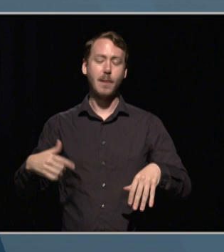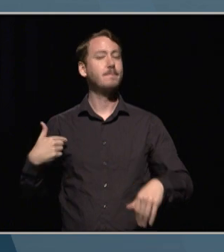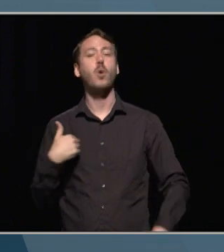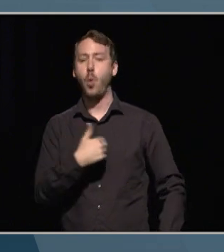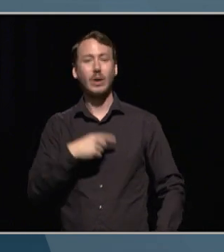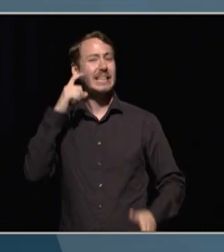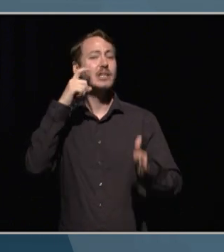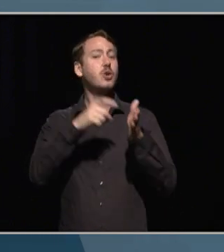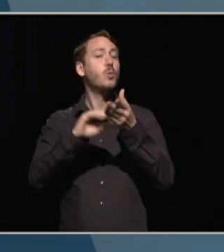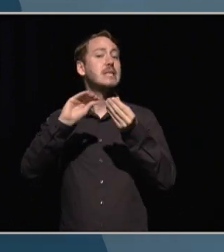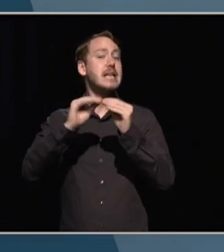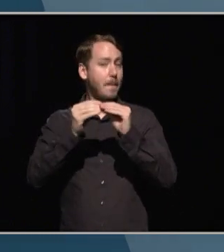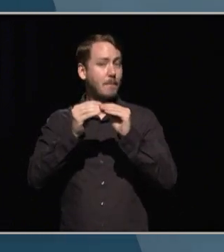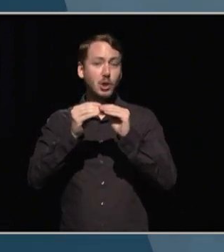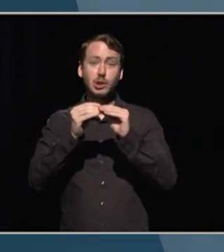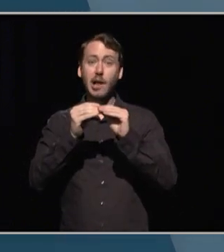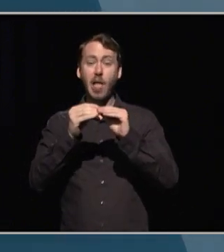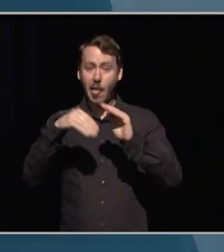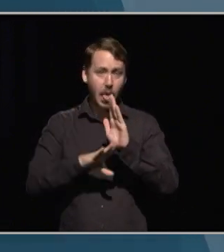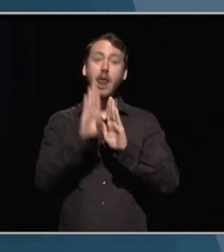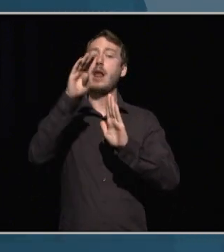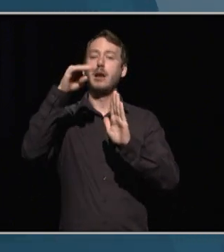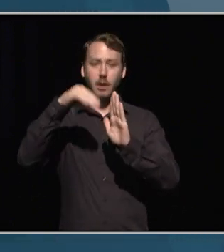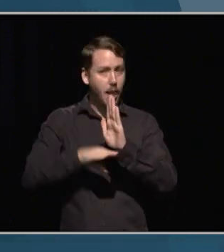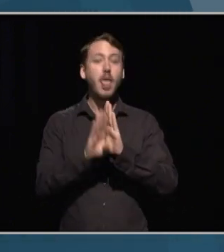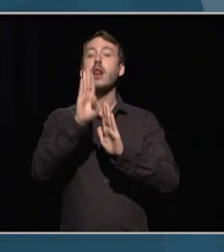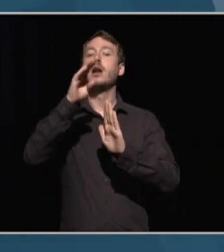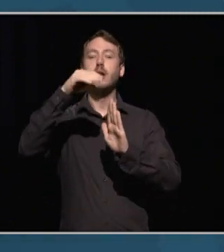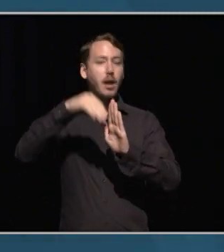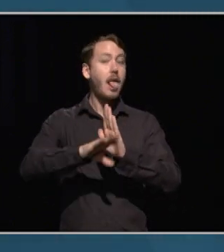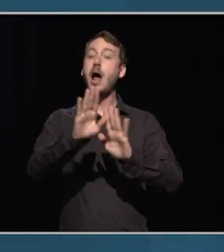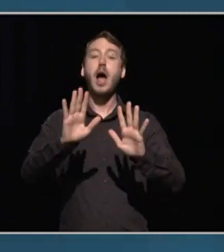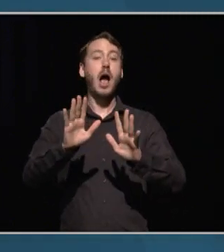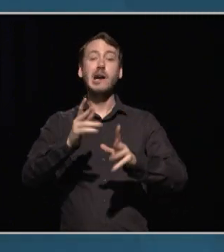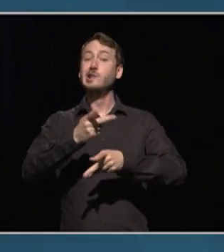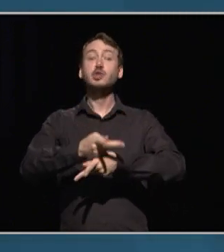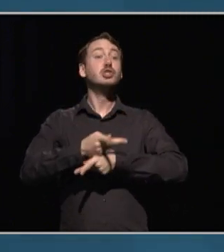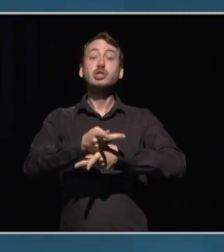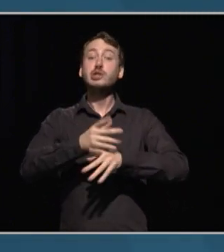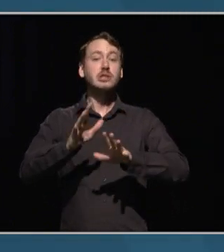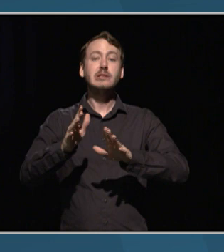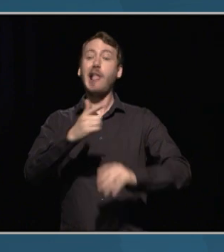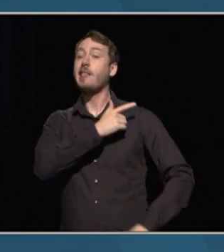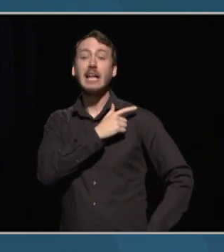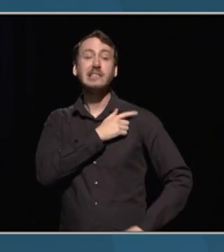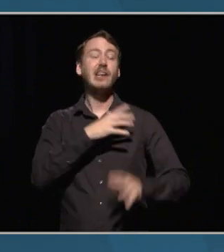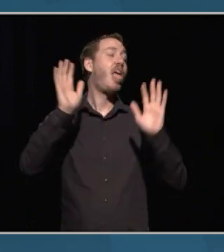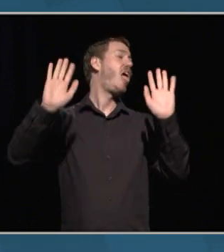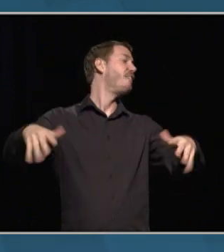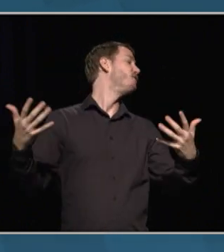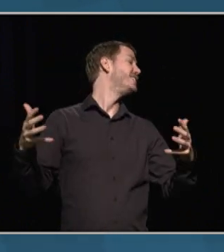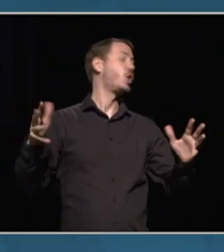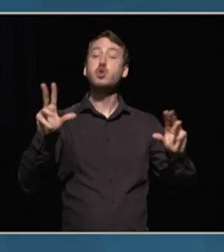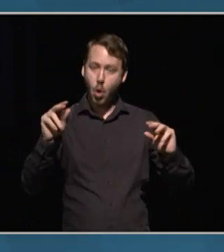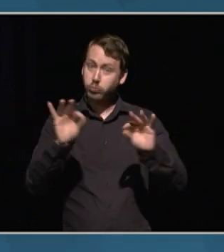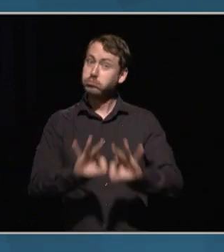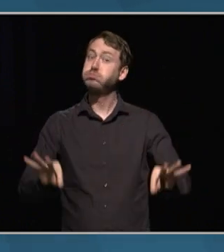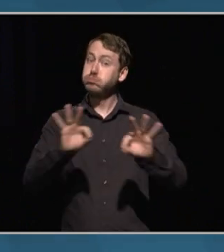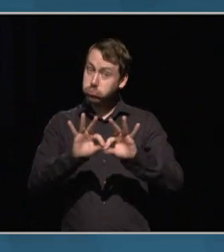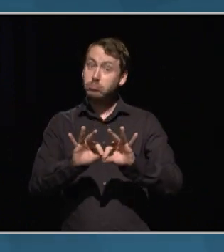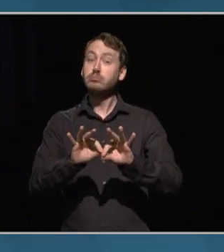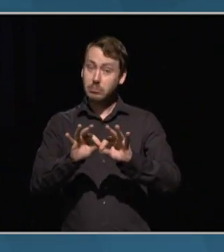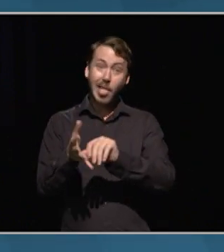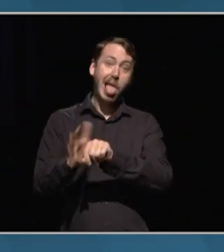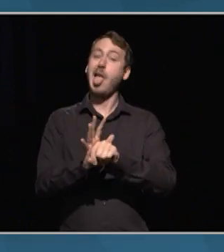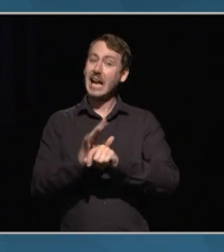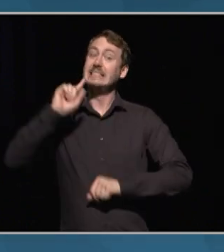see those numbers volley back and forth a little bit, not to let your guard down, that this virus is still very prevalent in our community. We've still got to